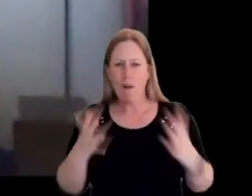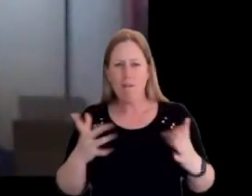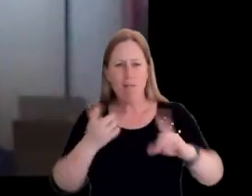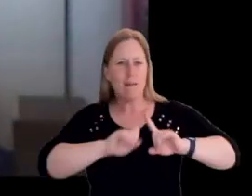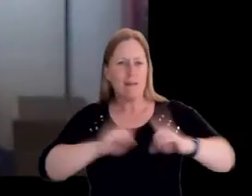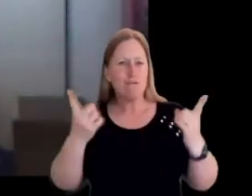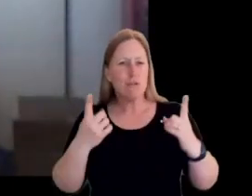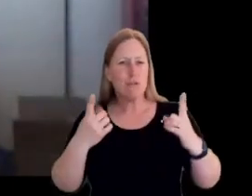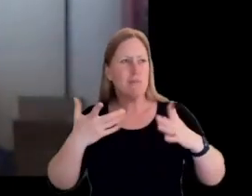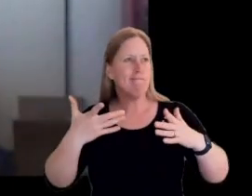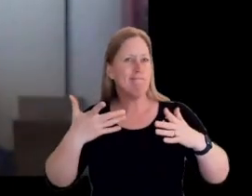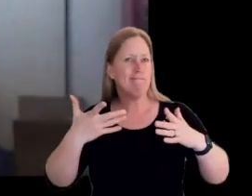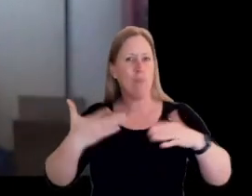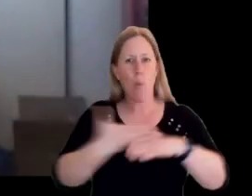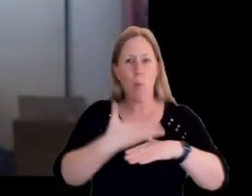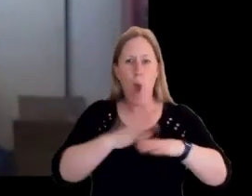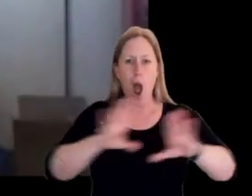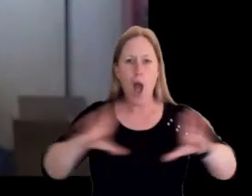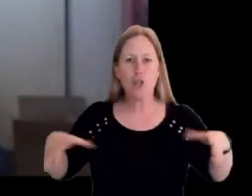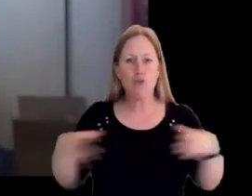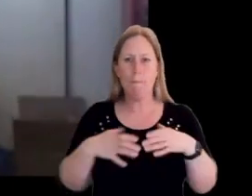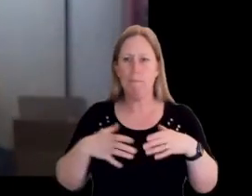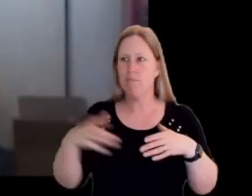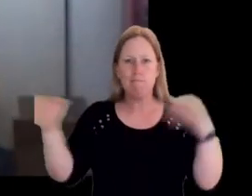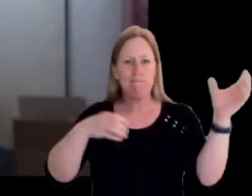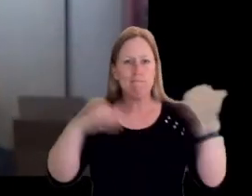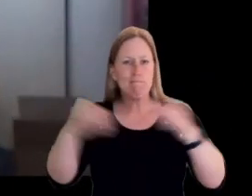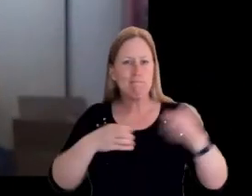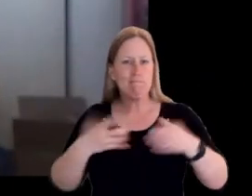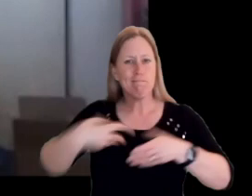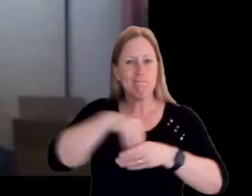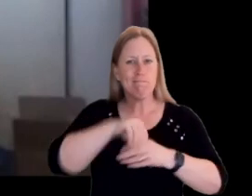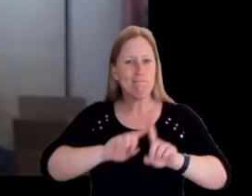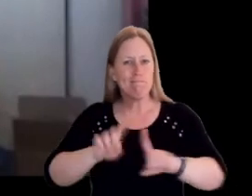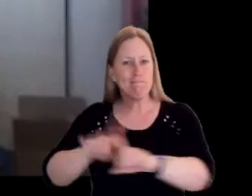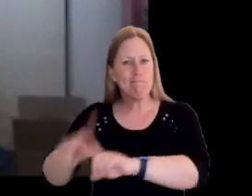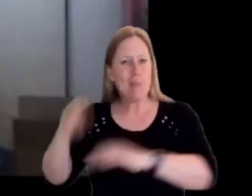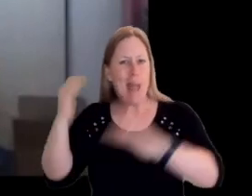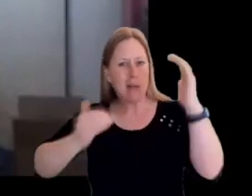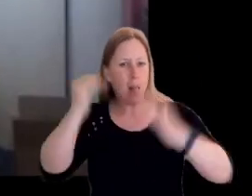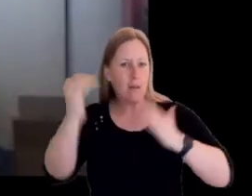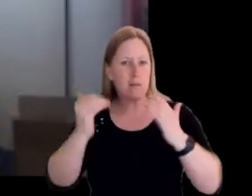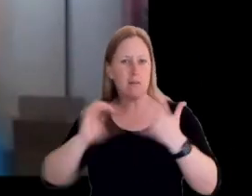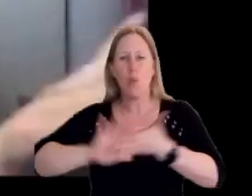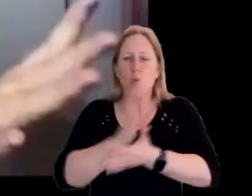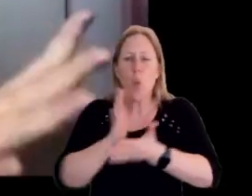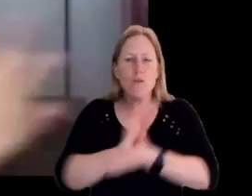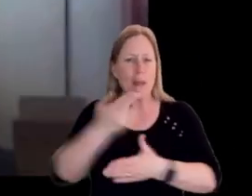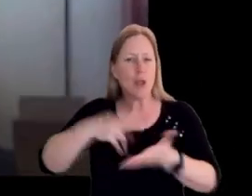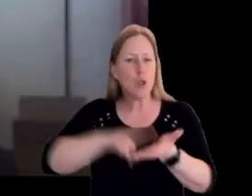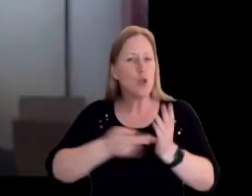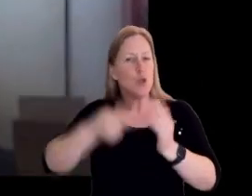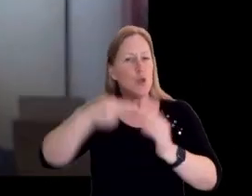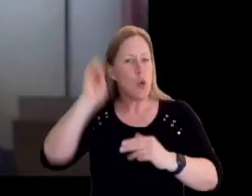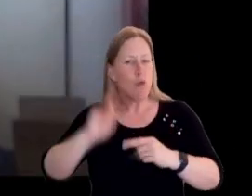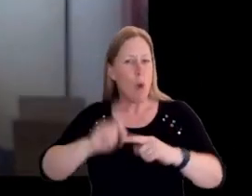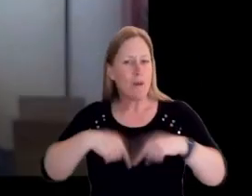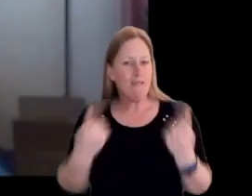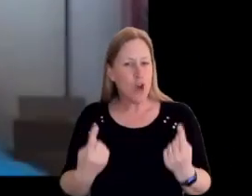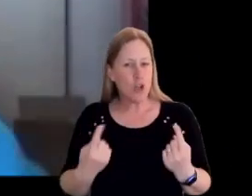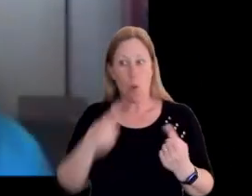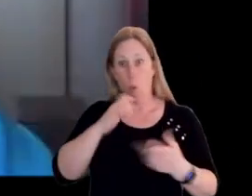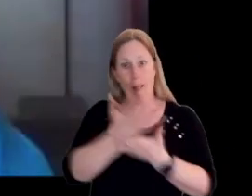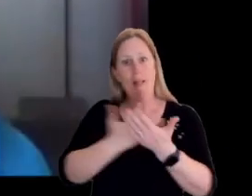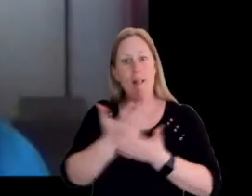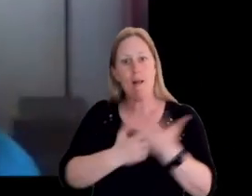wonderful series of like workshops that connect neurodivergent adults and reflect on what the joys of being neurodivergent are. So we're going to